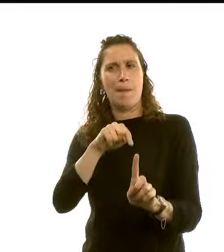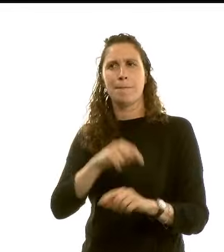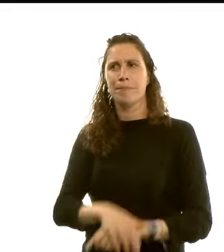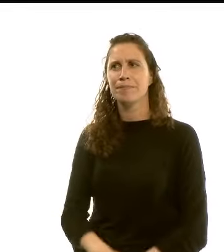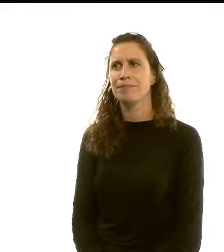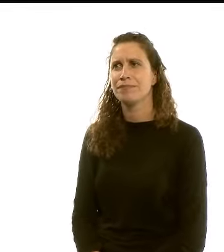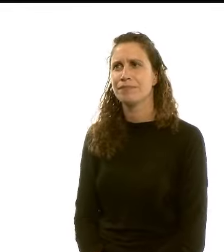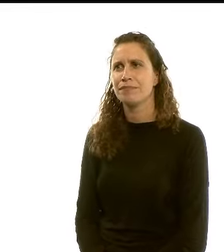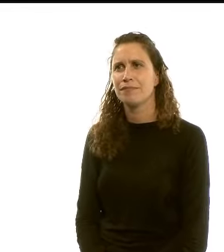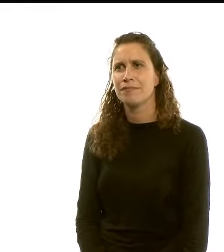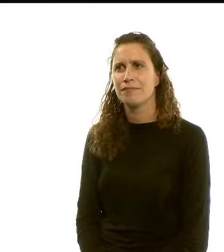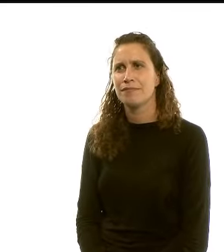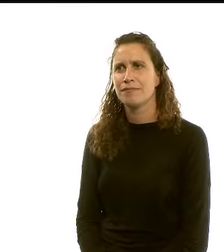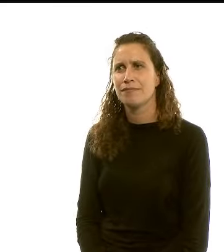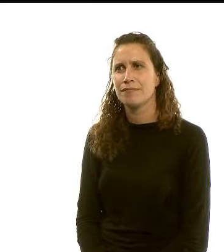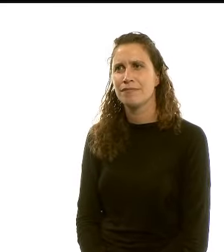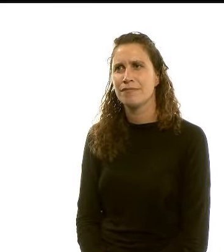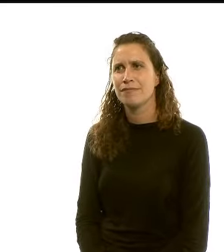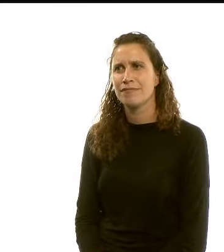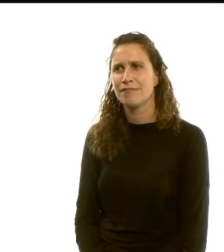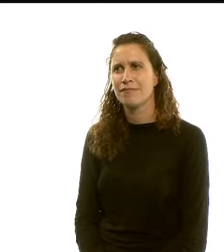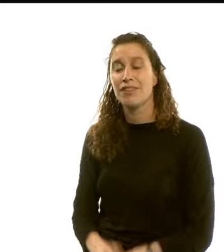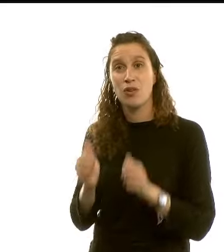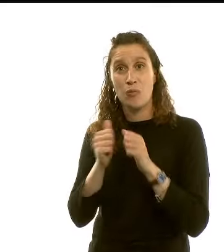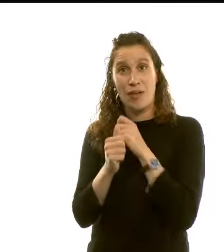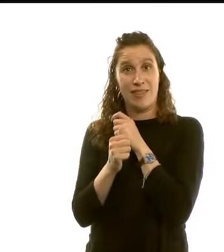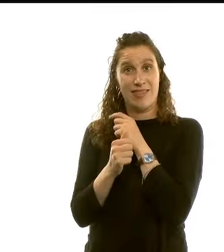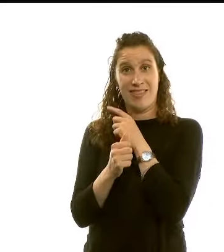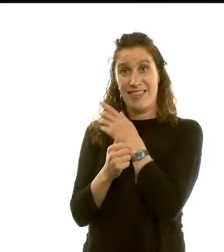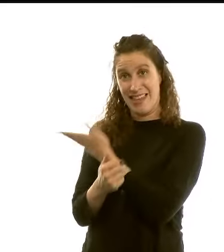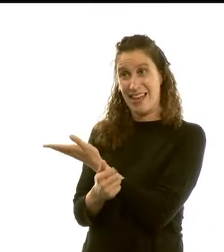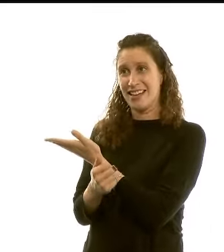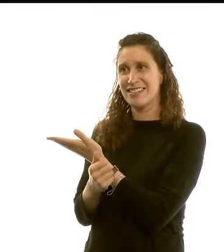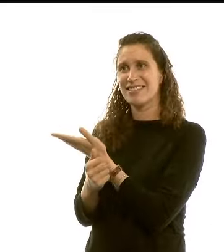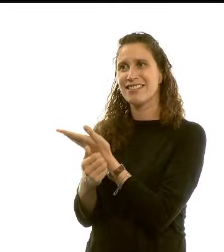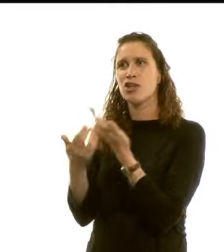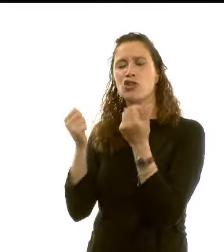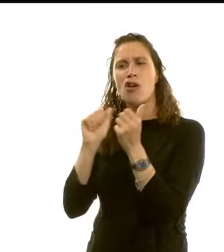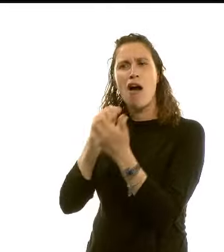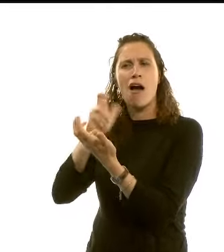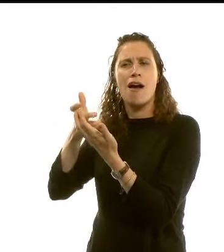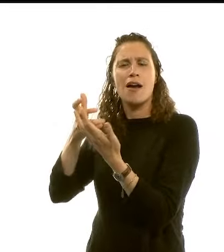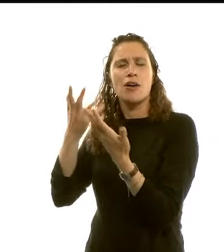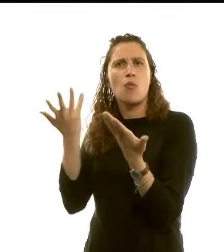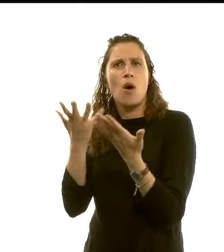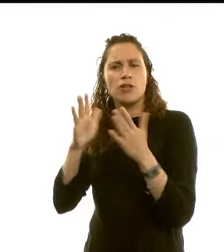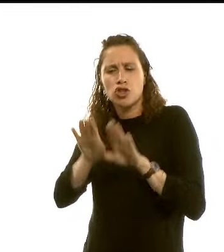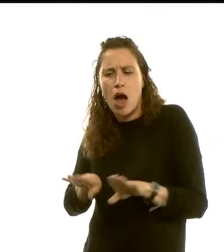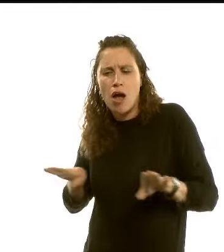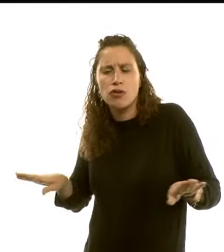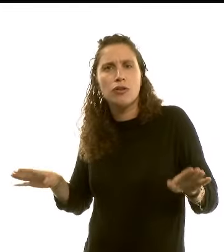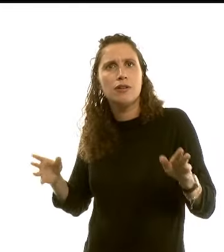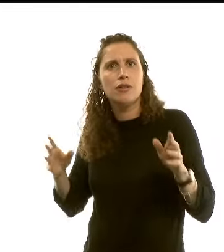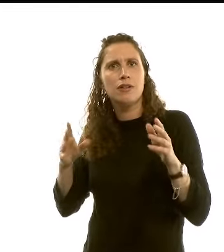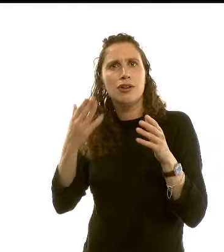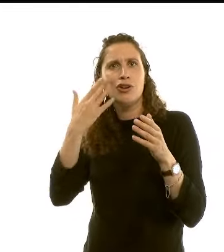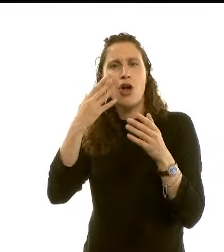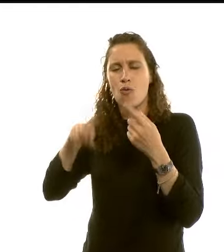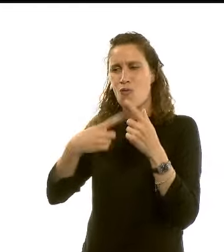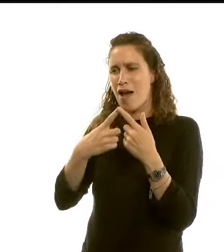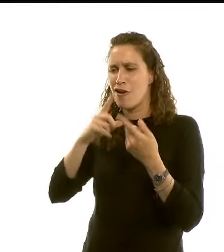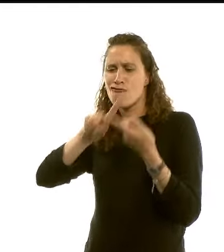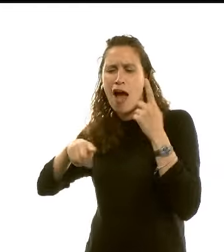With the Great Turtle Race, it's really about capturing that essence of childhood, like thinking about when you have your friends and you're like, okay, let's race on our